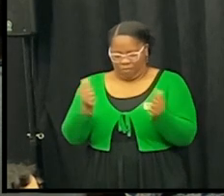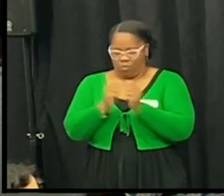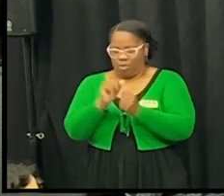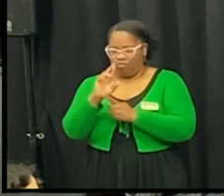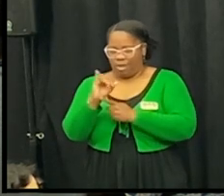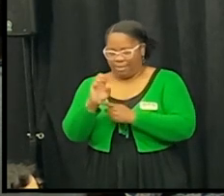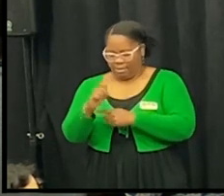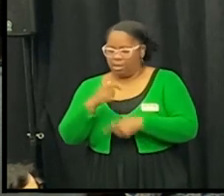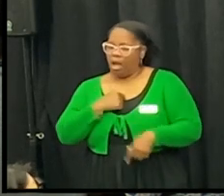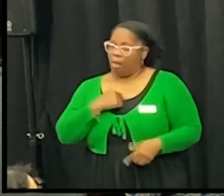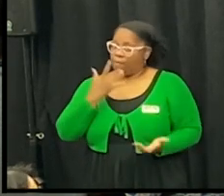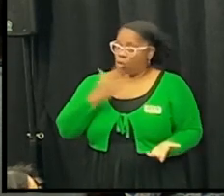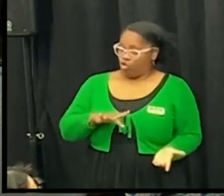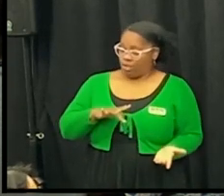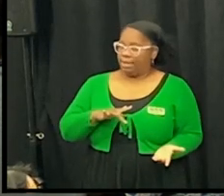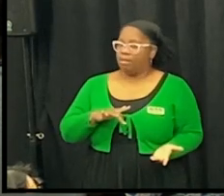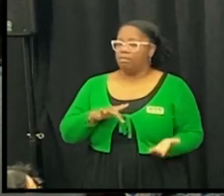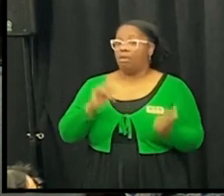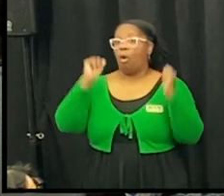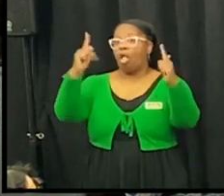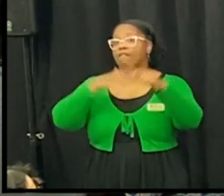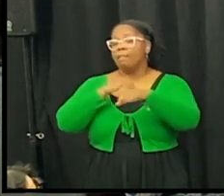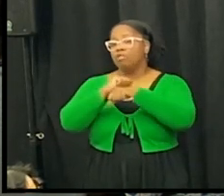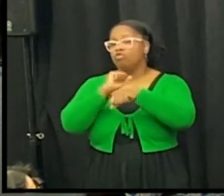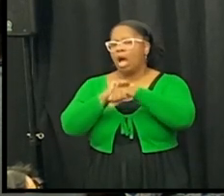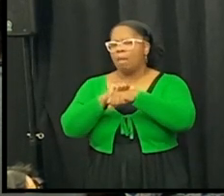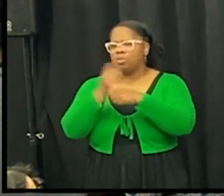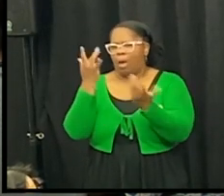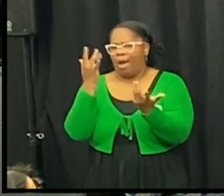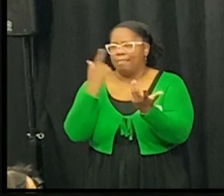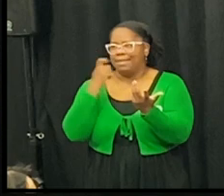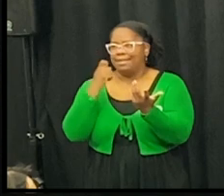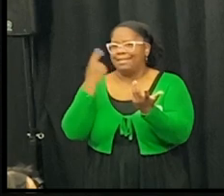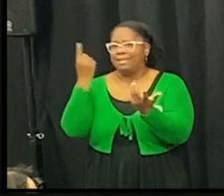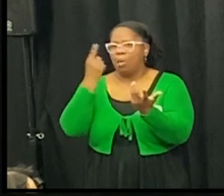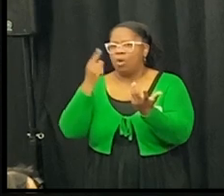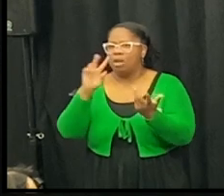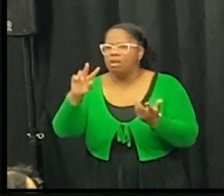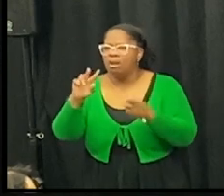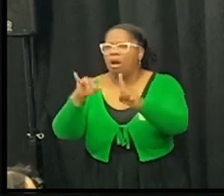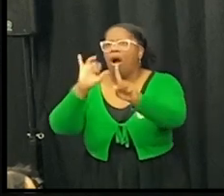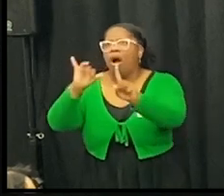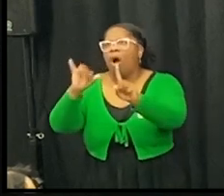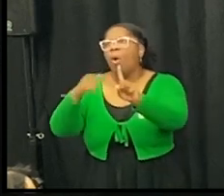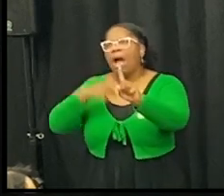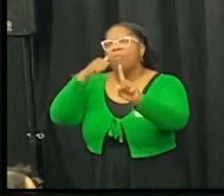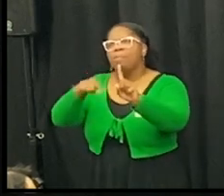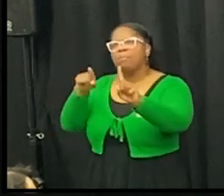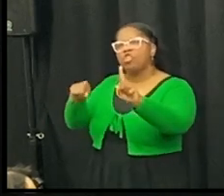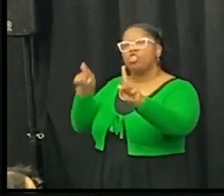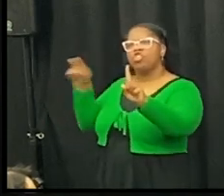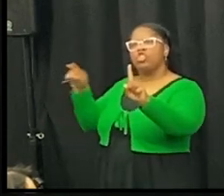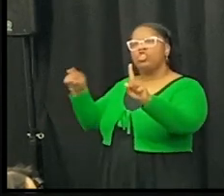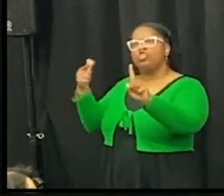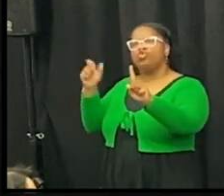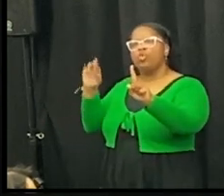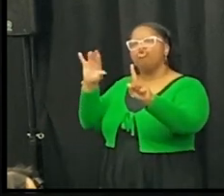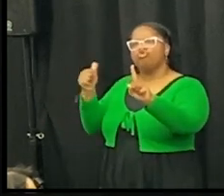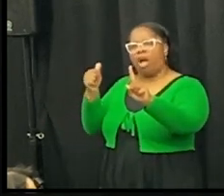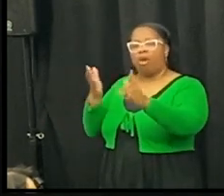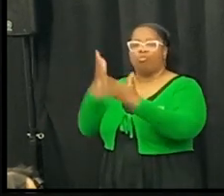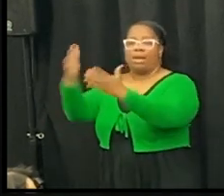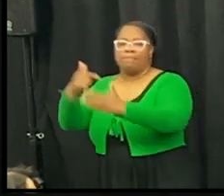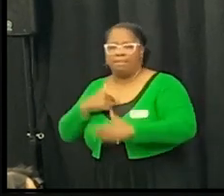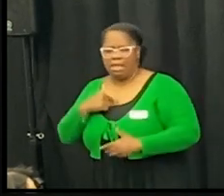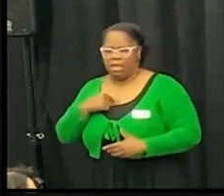I'm very fortunate of all of my jobs came because someone remembered me. I was a recommendation. And that is an amazing system. But what